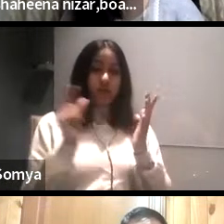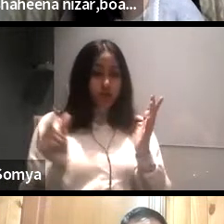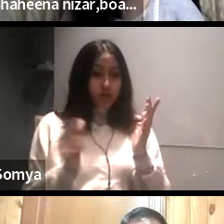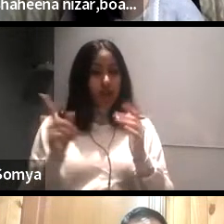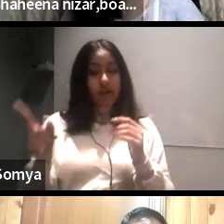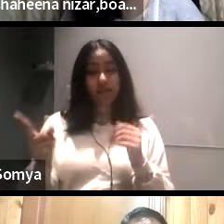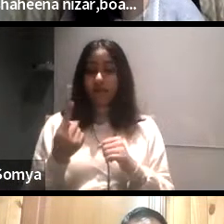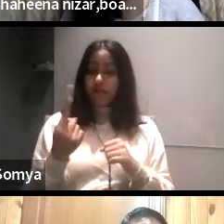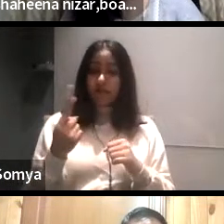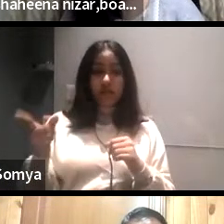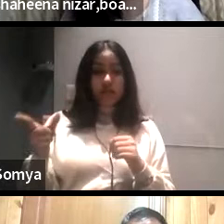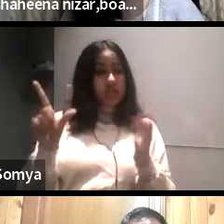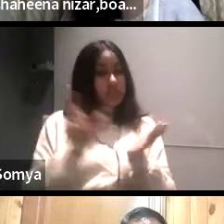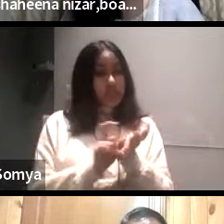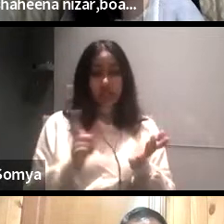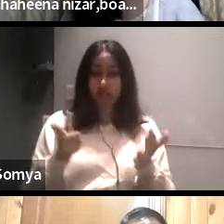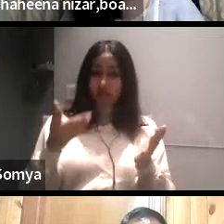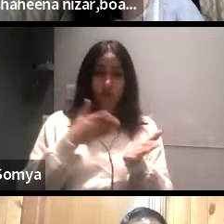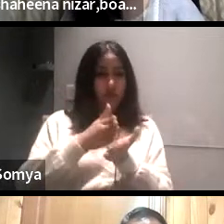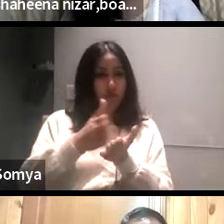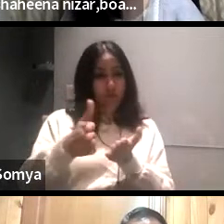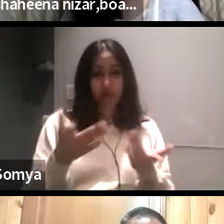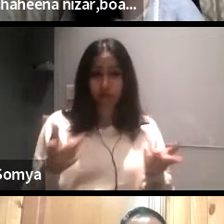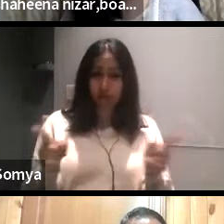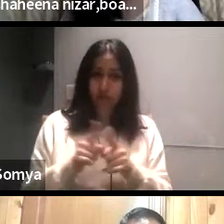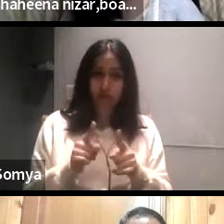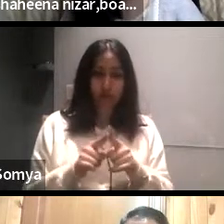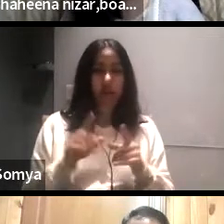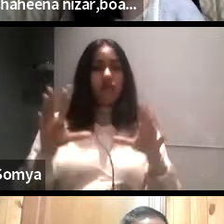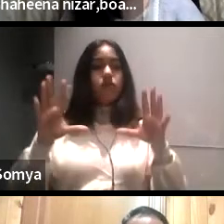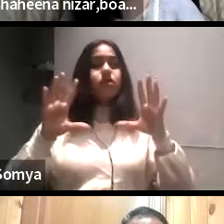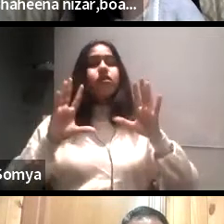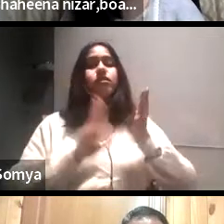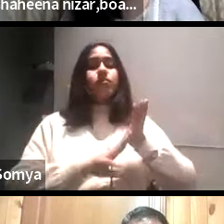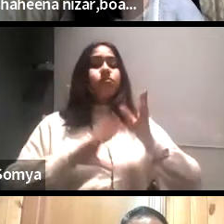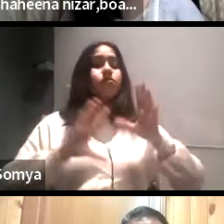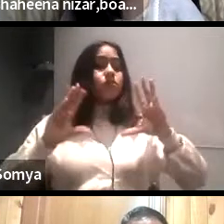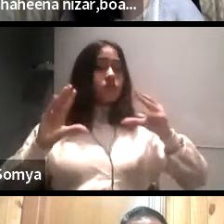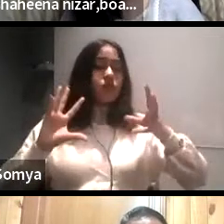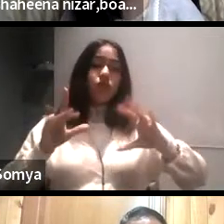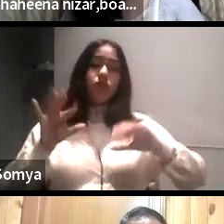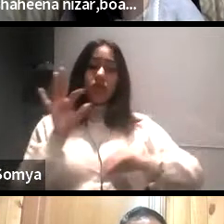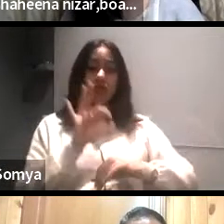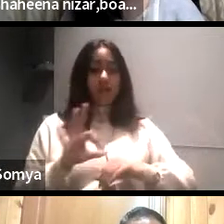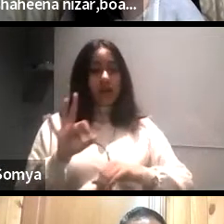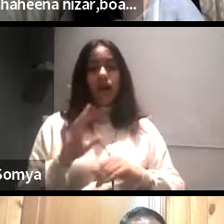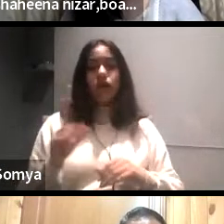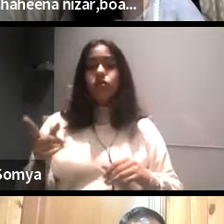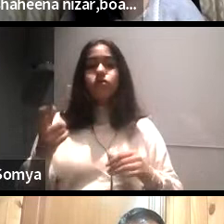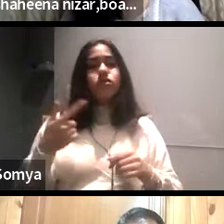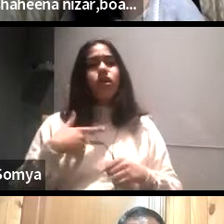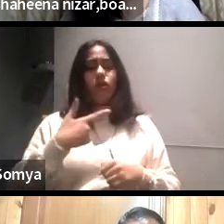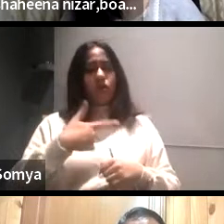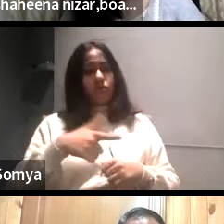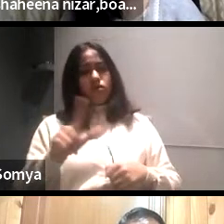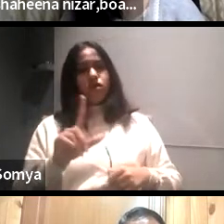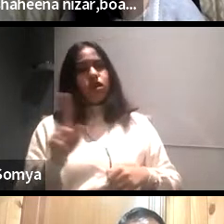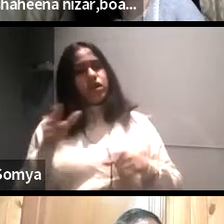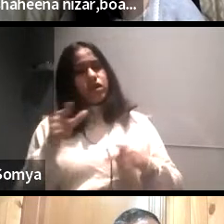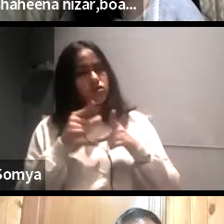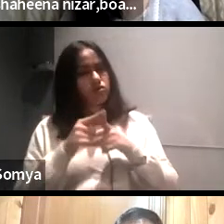can just download it in the same way that you would, say, Microsoft Office. You don't have to get permission. You can just do